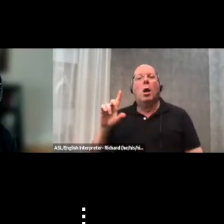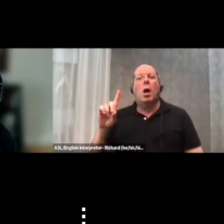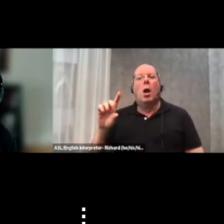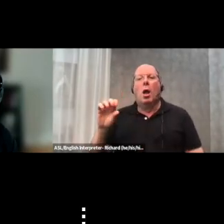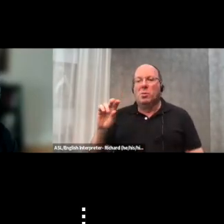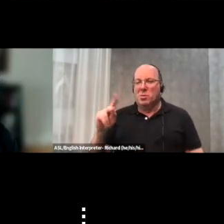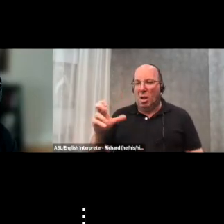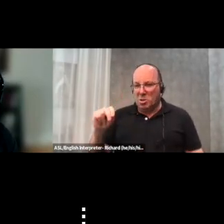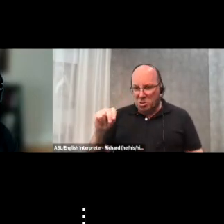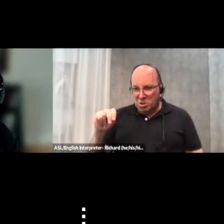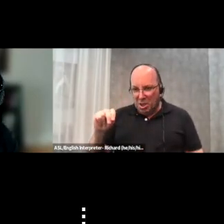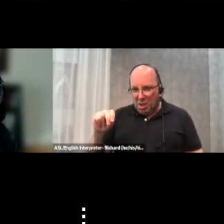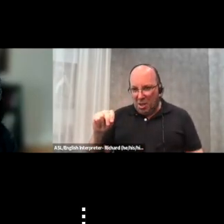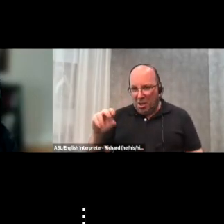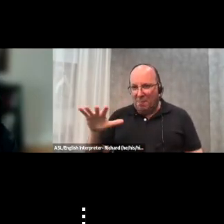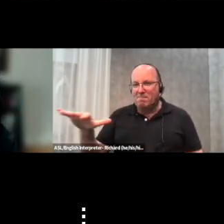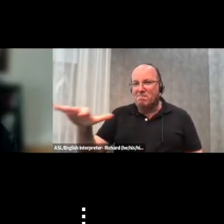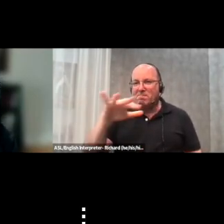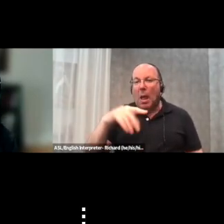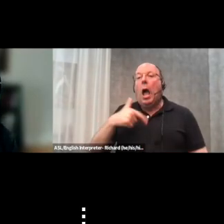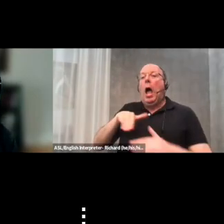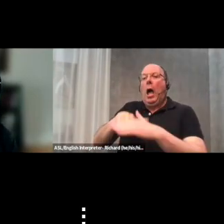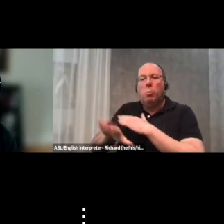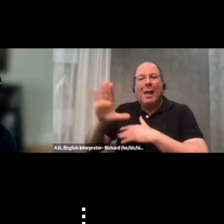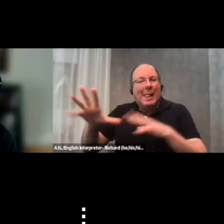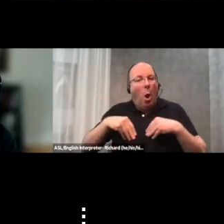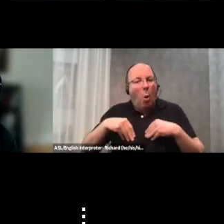you feel like you're less able to say no.